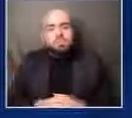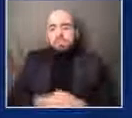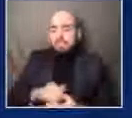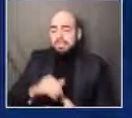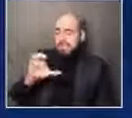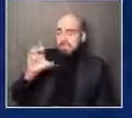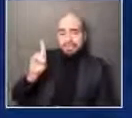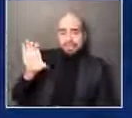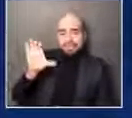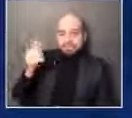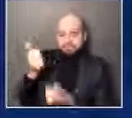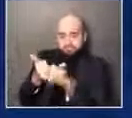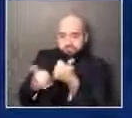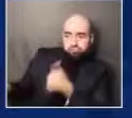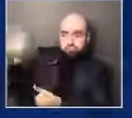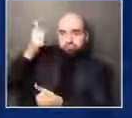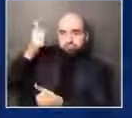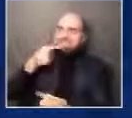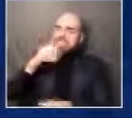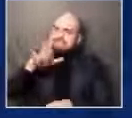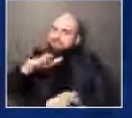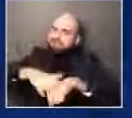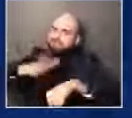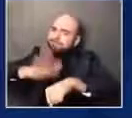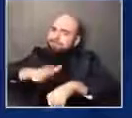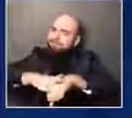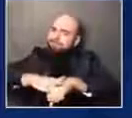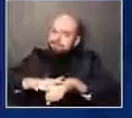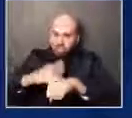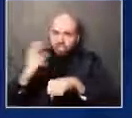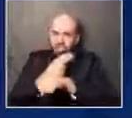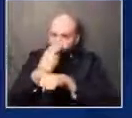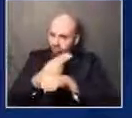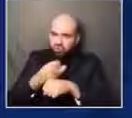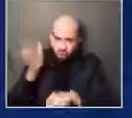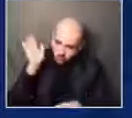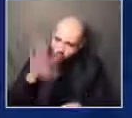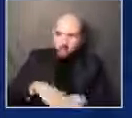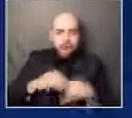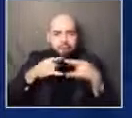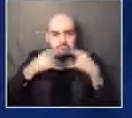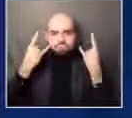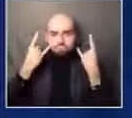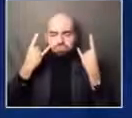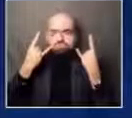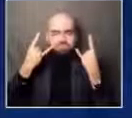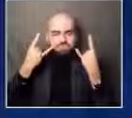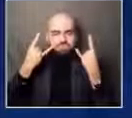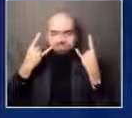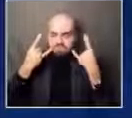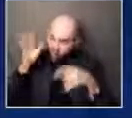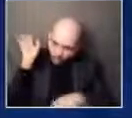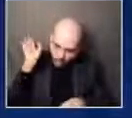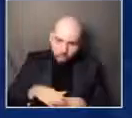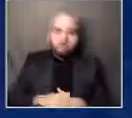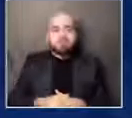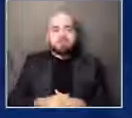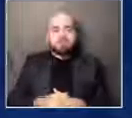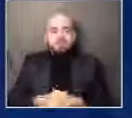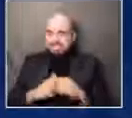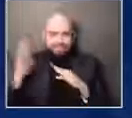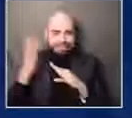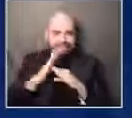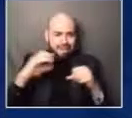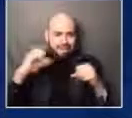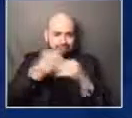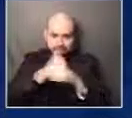for the foreseeable future, a mask remains the most potent weapon against the virus. Today's news does